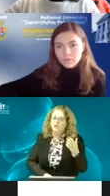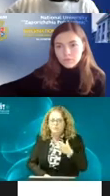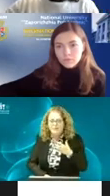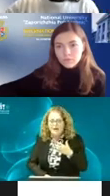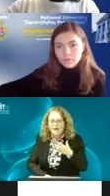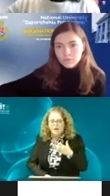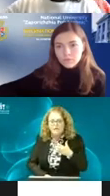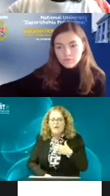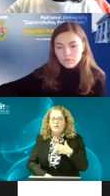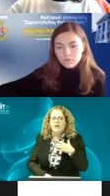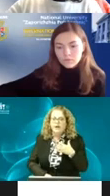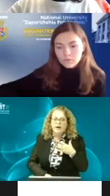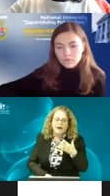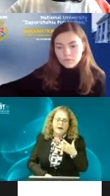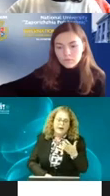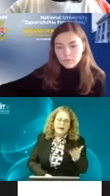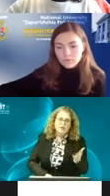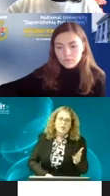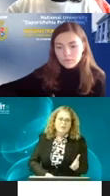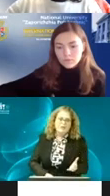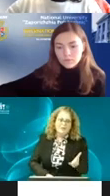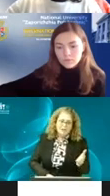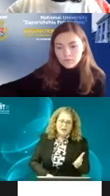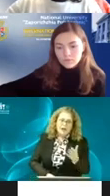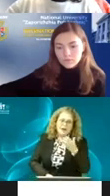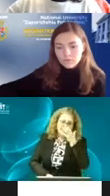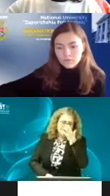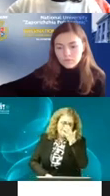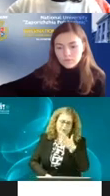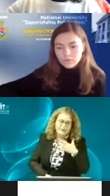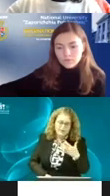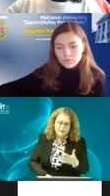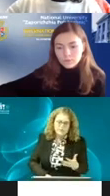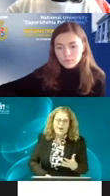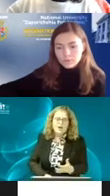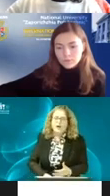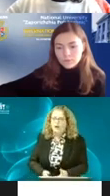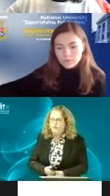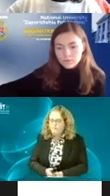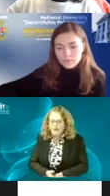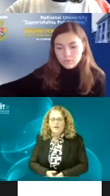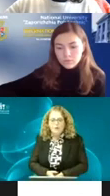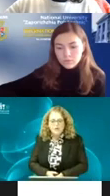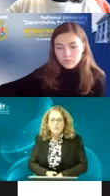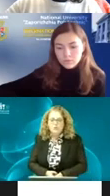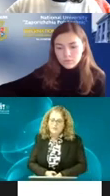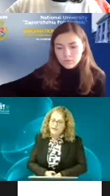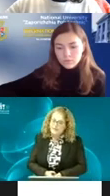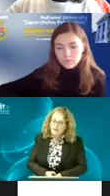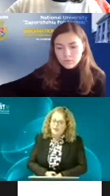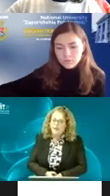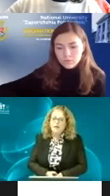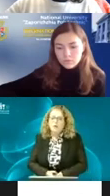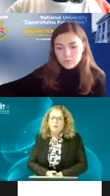much. They don't meet others. I don't know how it is in Ukraine, but in Israel, for many weeks, we couldn't see